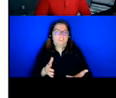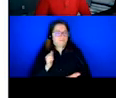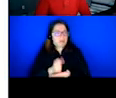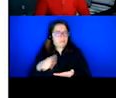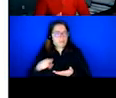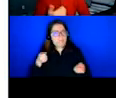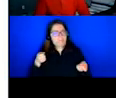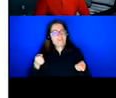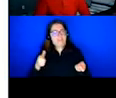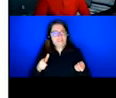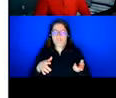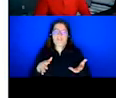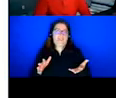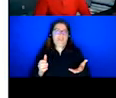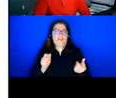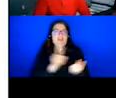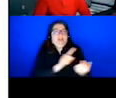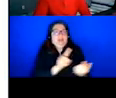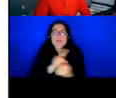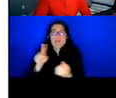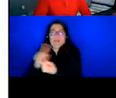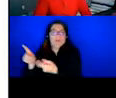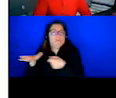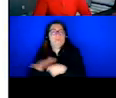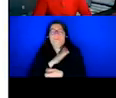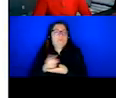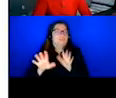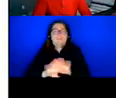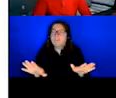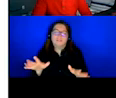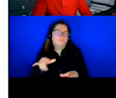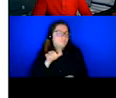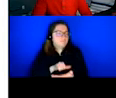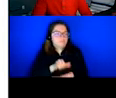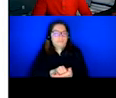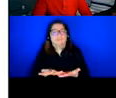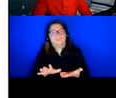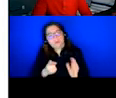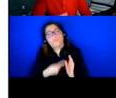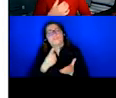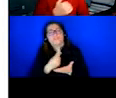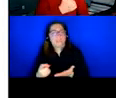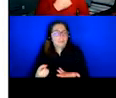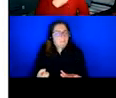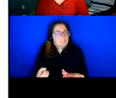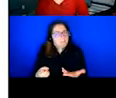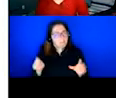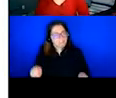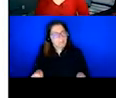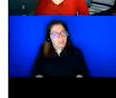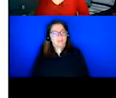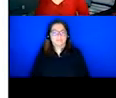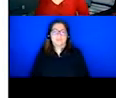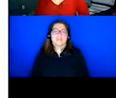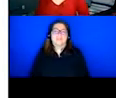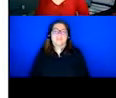those, is it like, reaching out to people monthly or weekly as well. And then, thinking about setting goals, like to